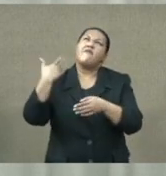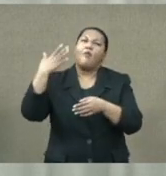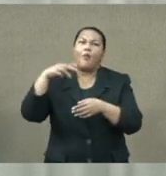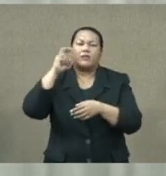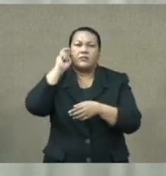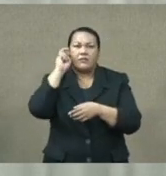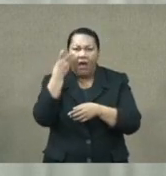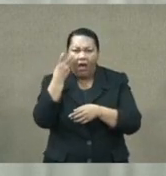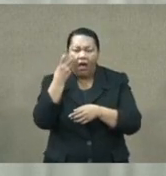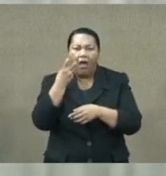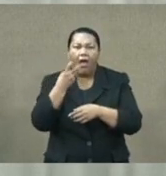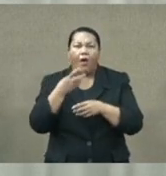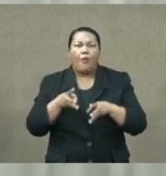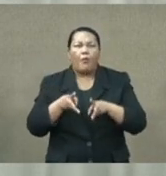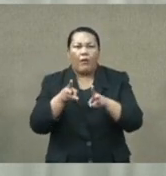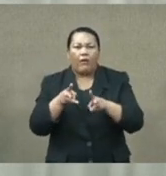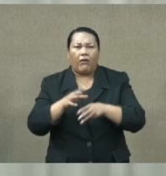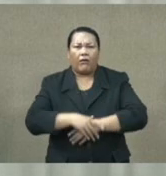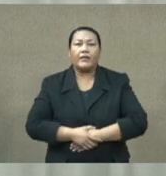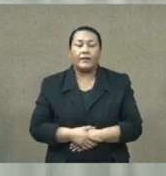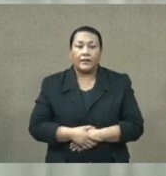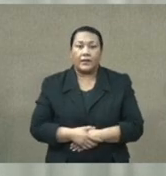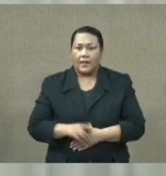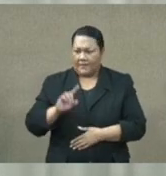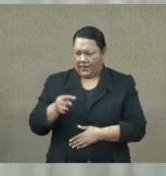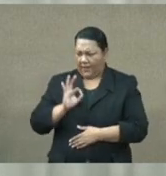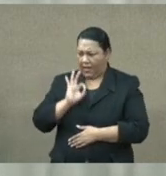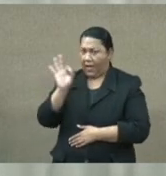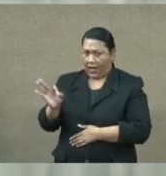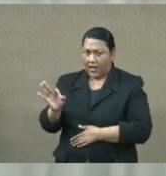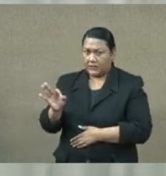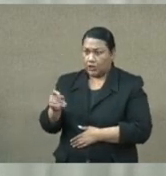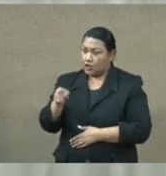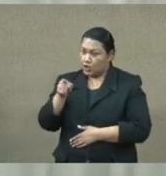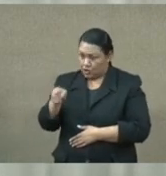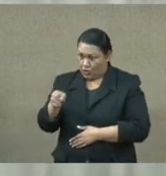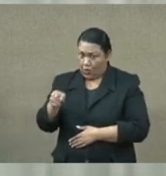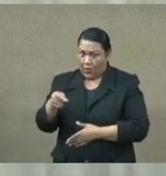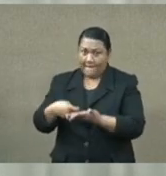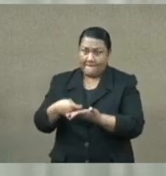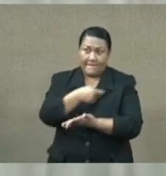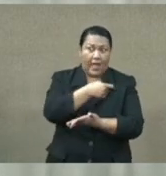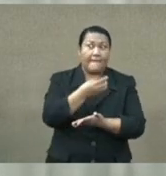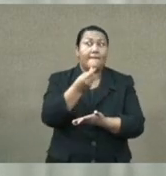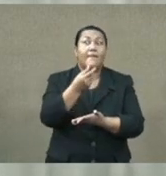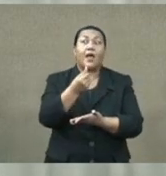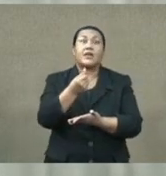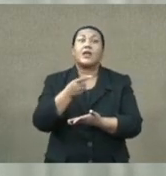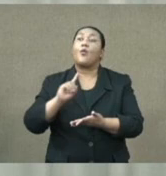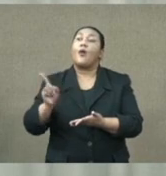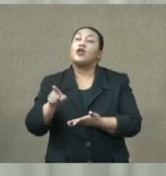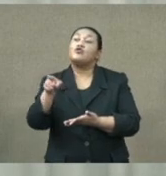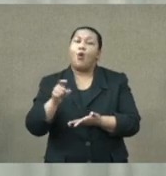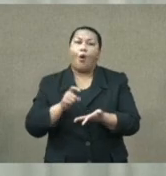For instance, does he see payment of money owed to the USP as a reflection of